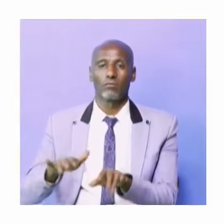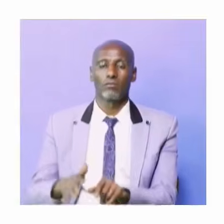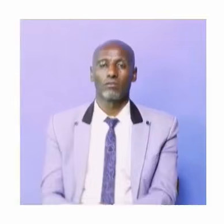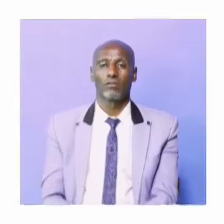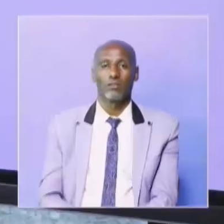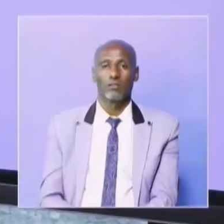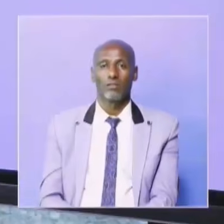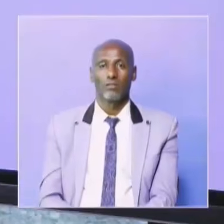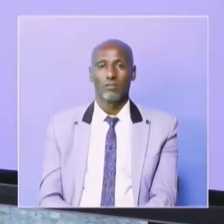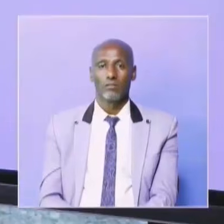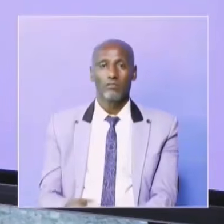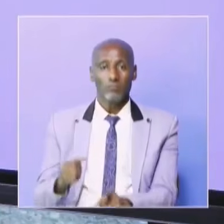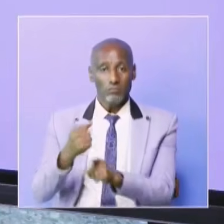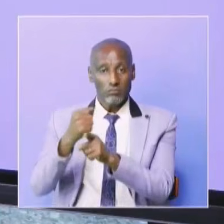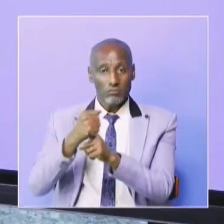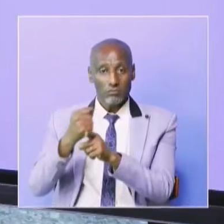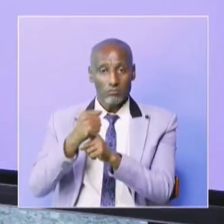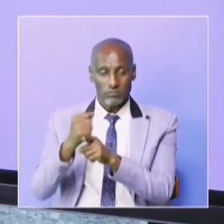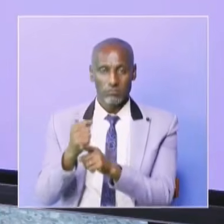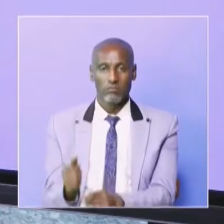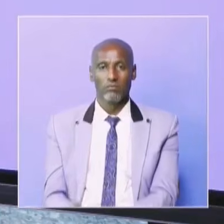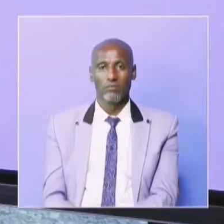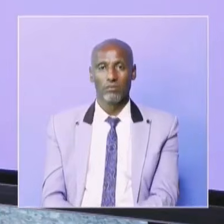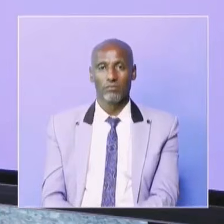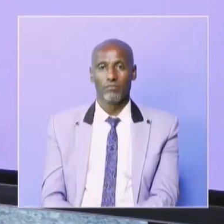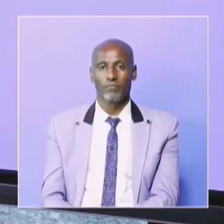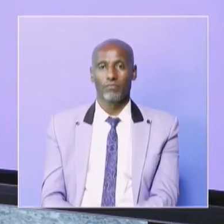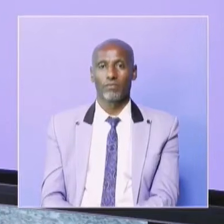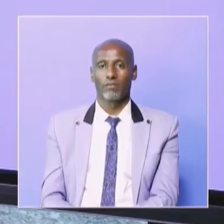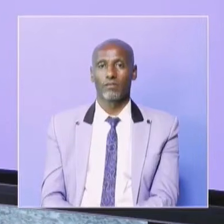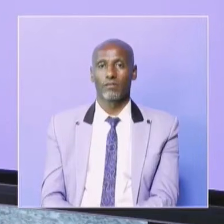Let us practice with me, okay? Look,